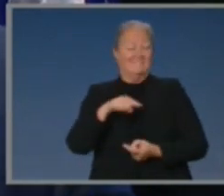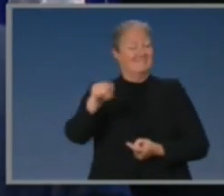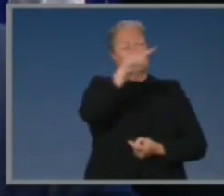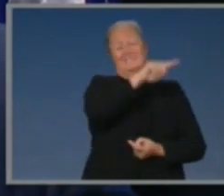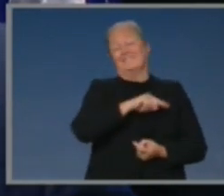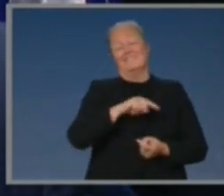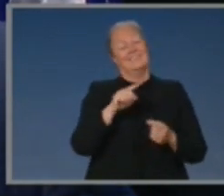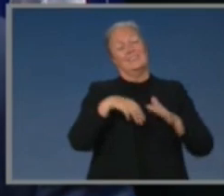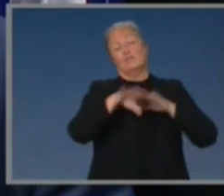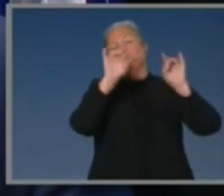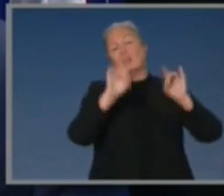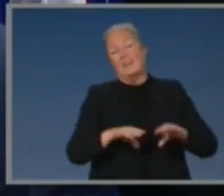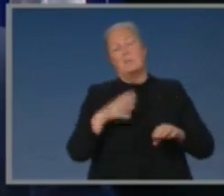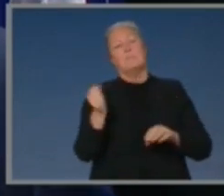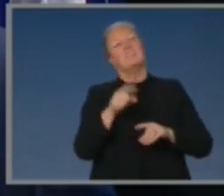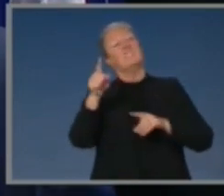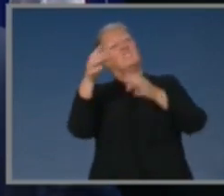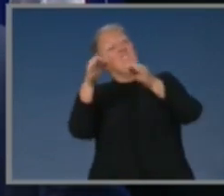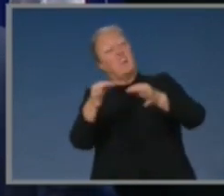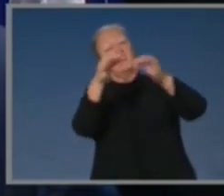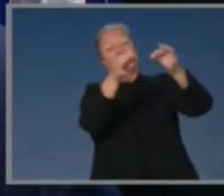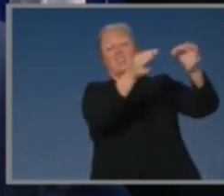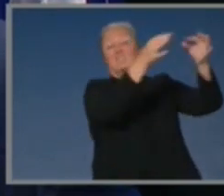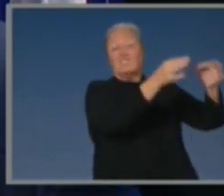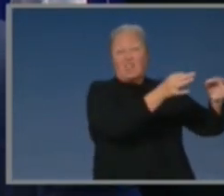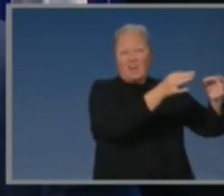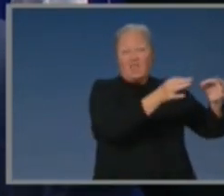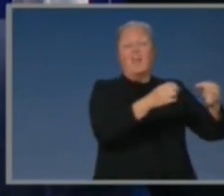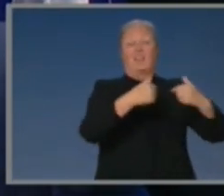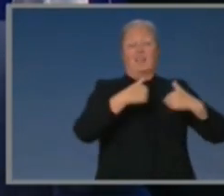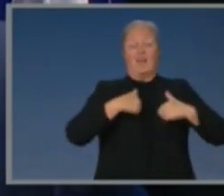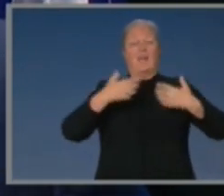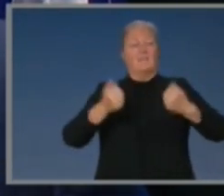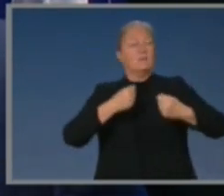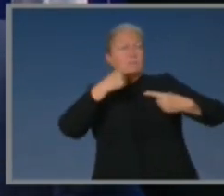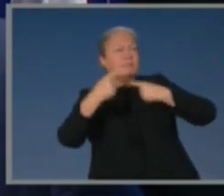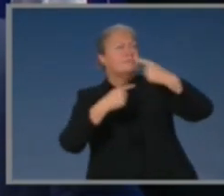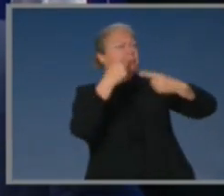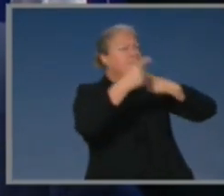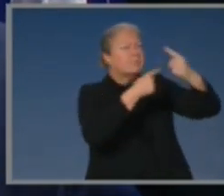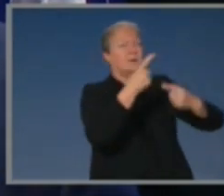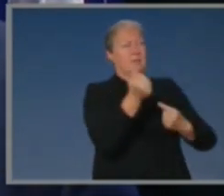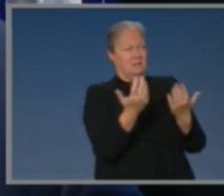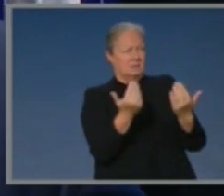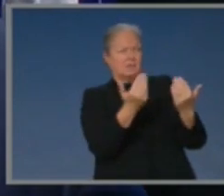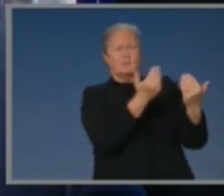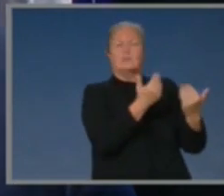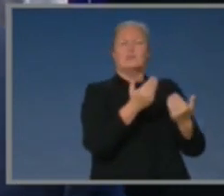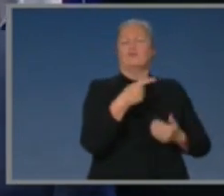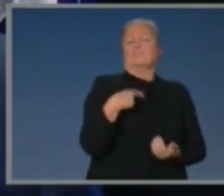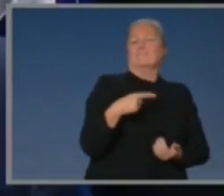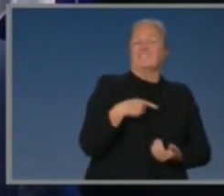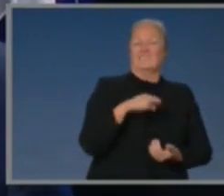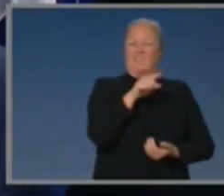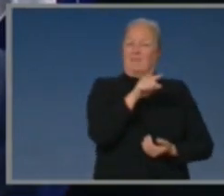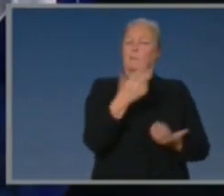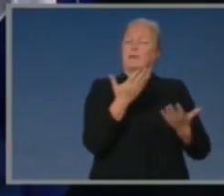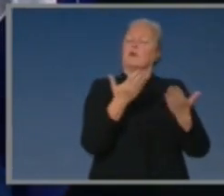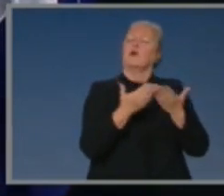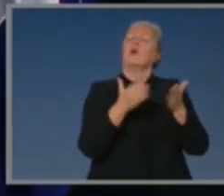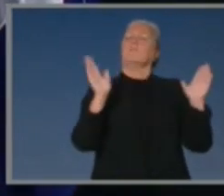do, and they've got to explain it to the people who live in their state, and they've got to justify it. And I think that's the appropriate transparency and accountability.